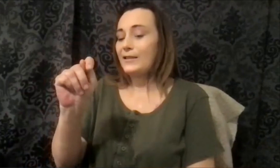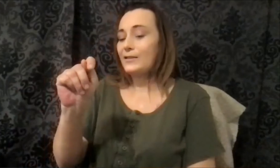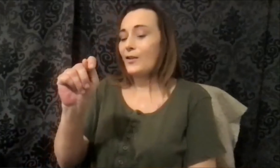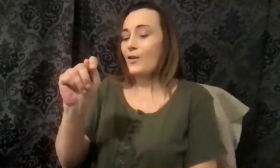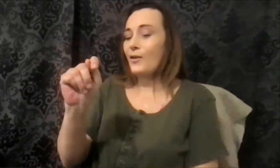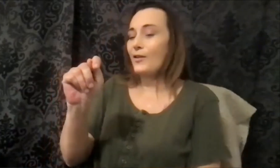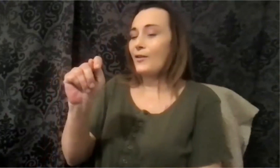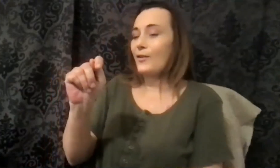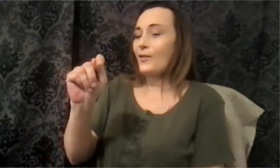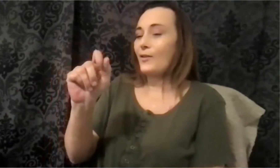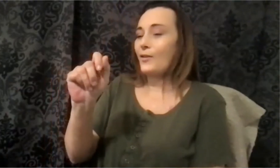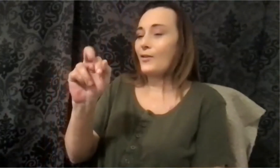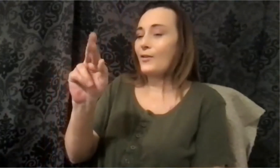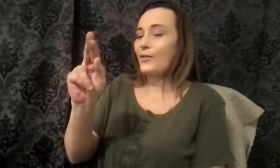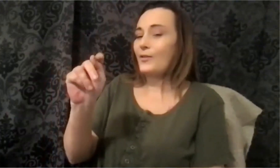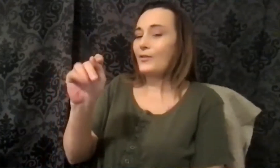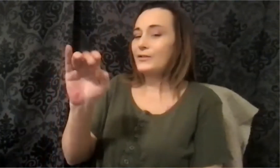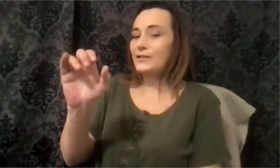Antarctica.